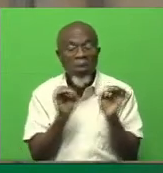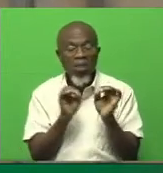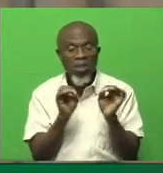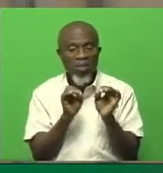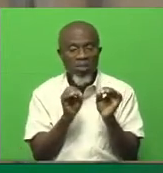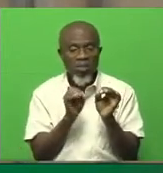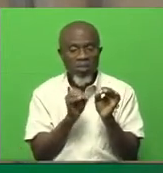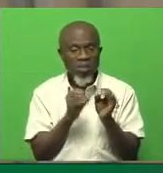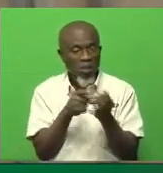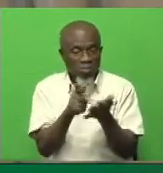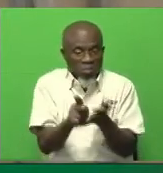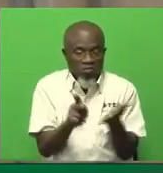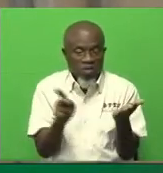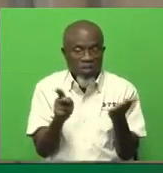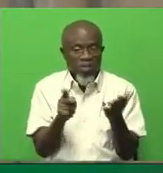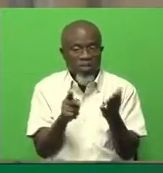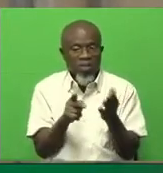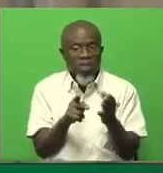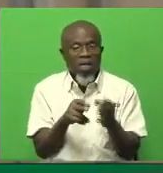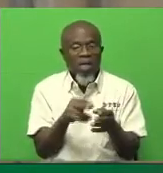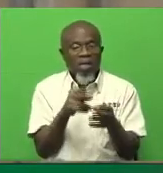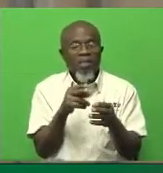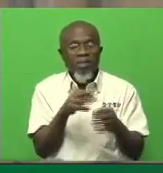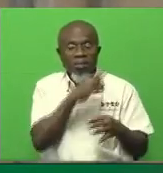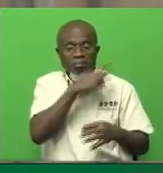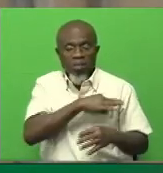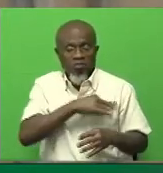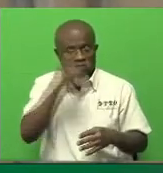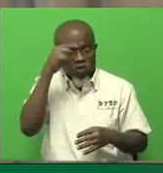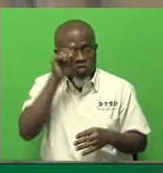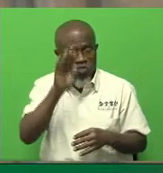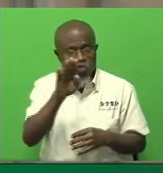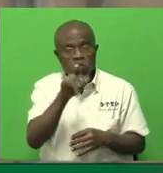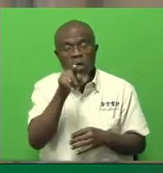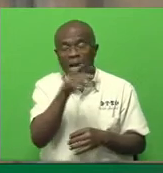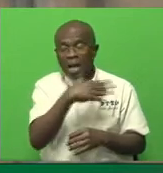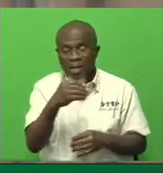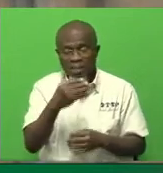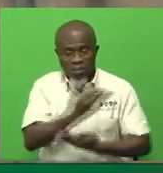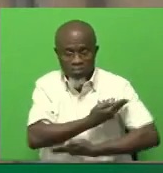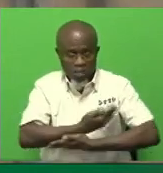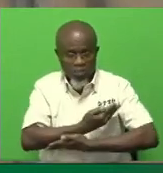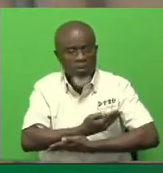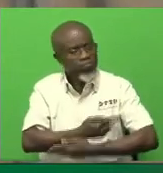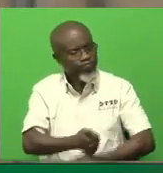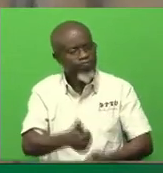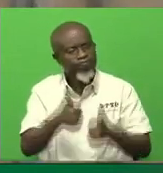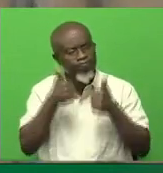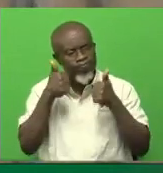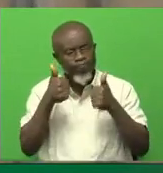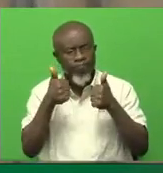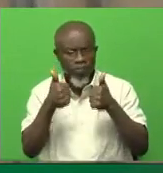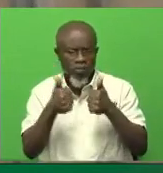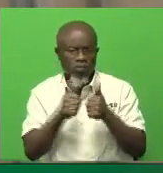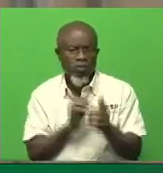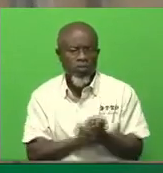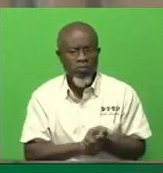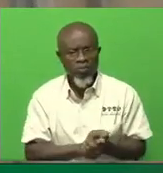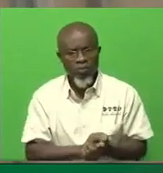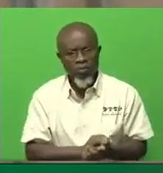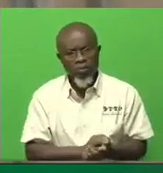the benefits to you and your baby are just endless Mr Deputy